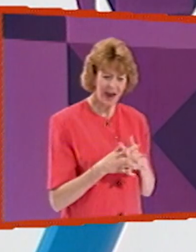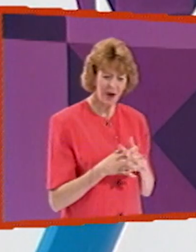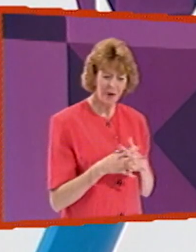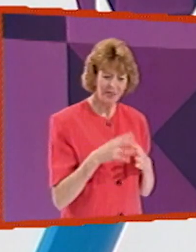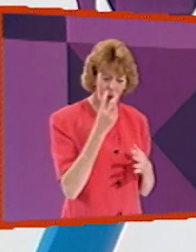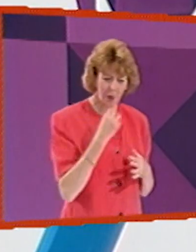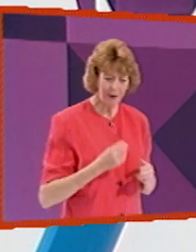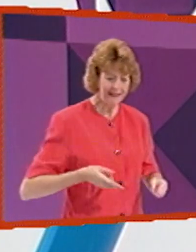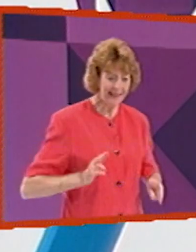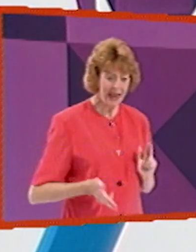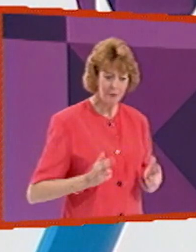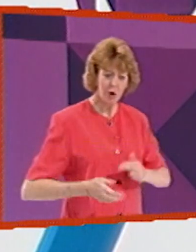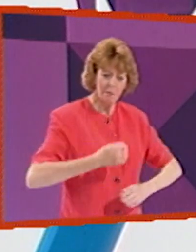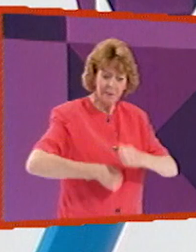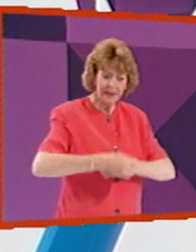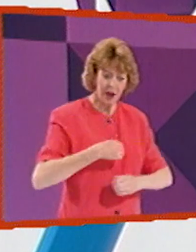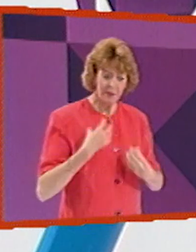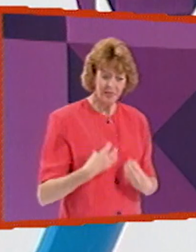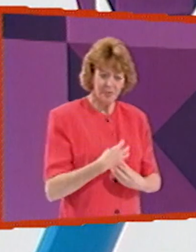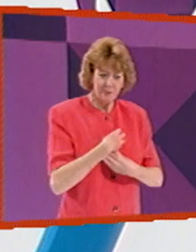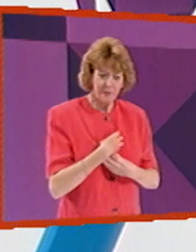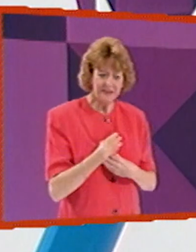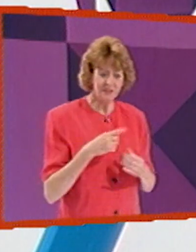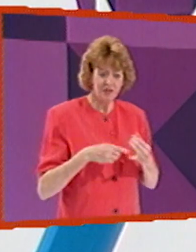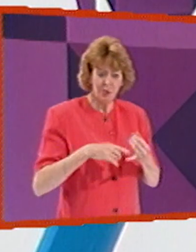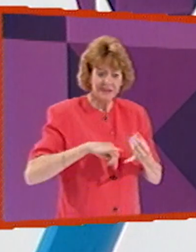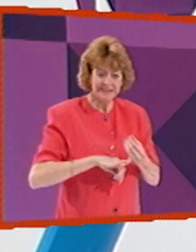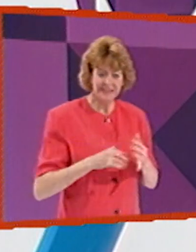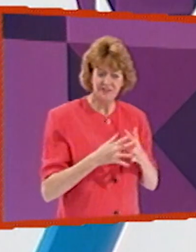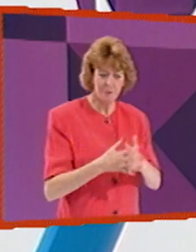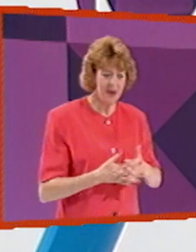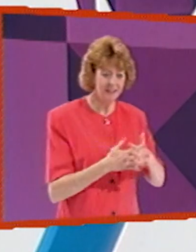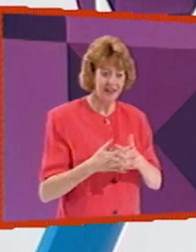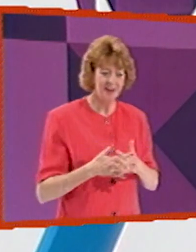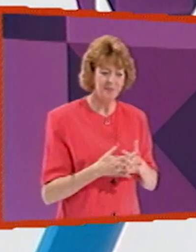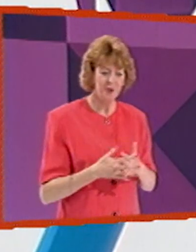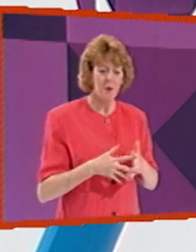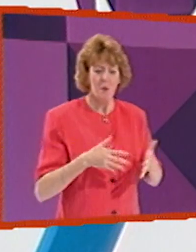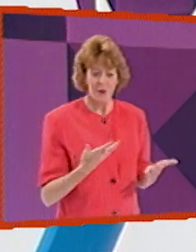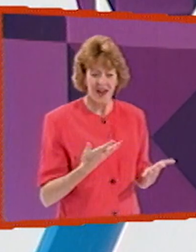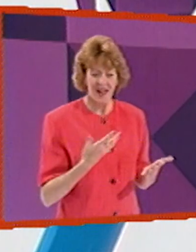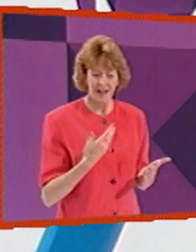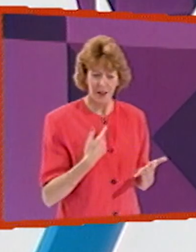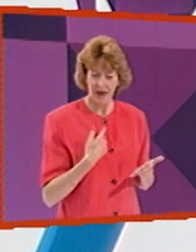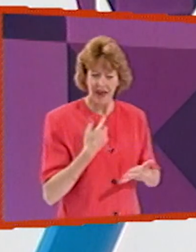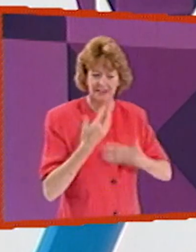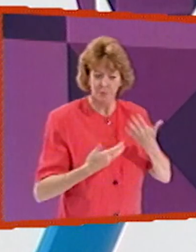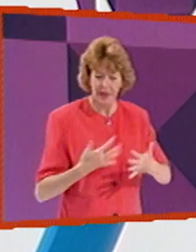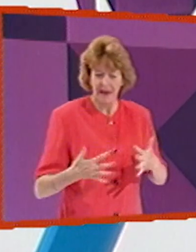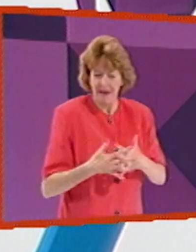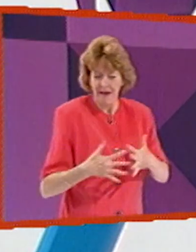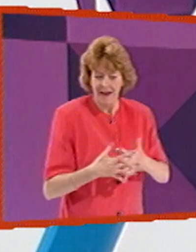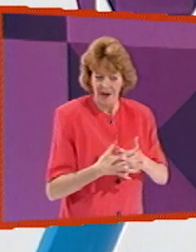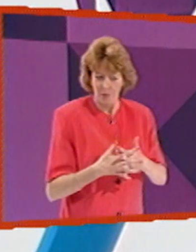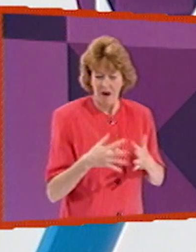cowboy become the president of the United States of America? Well, to explain this how, I'm going to need the